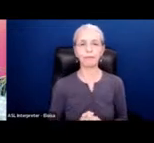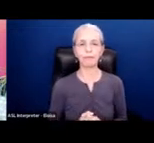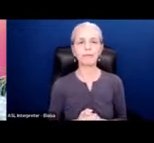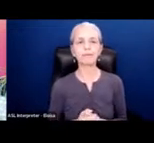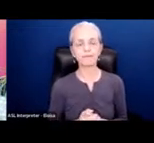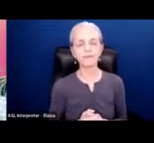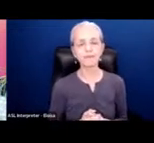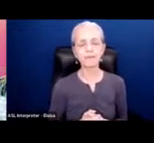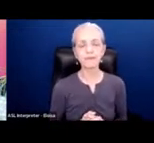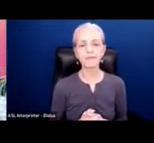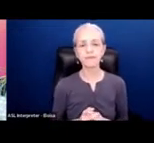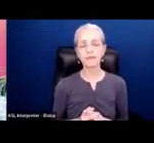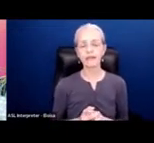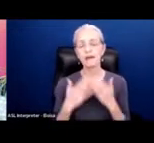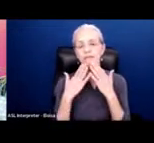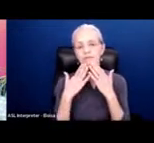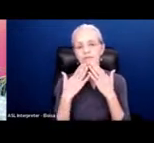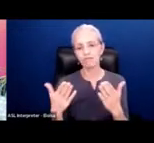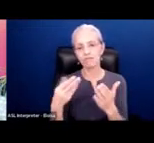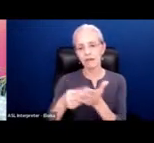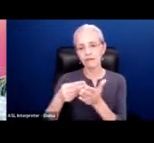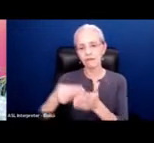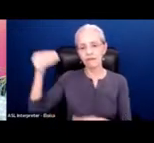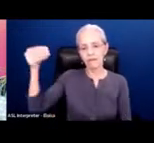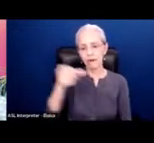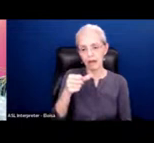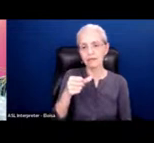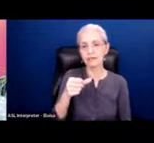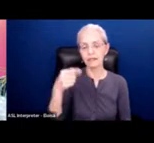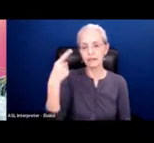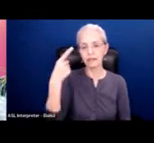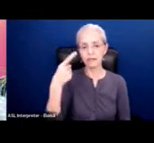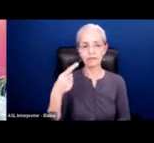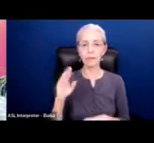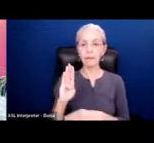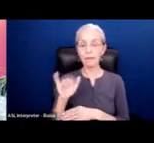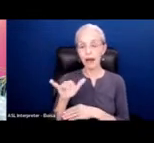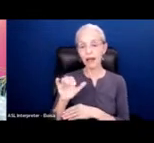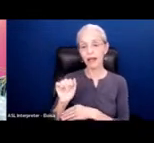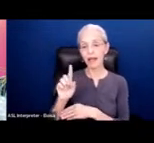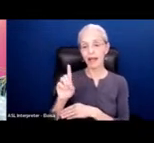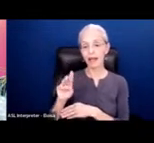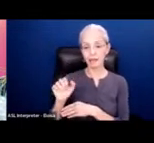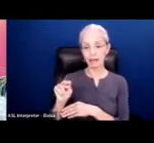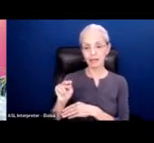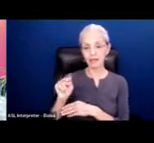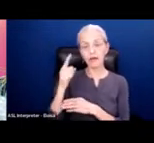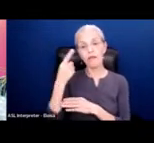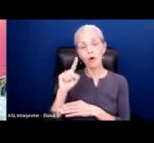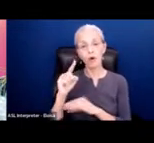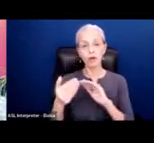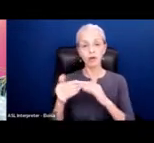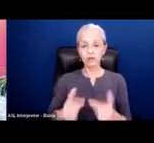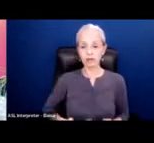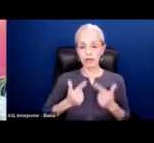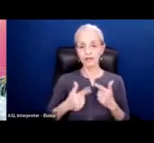We are grateful to be funded to do these webinars by the Administration for Community Living and the Centers for